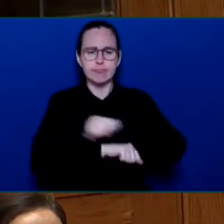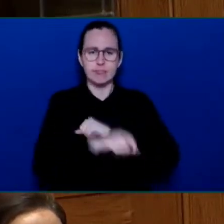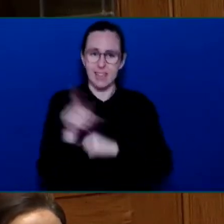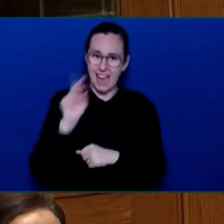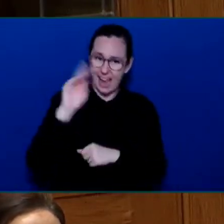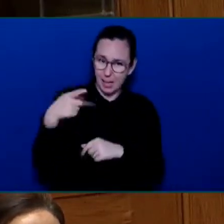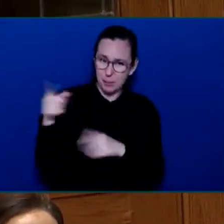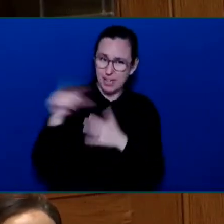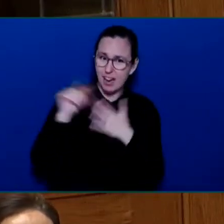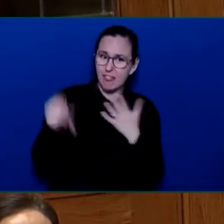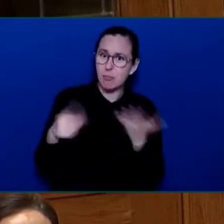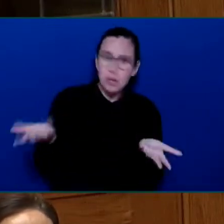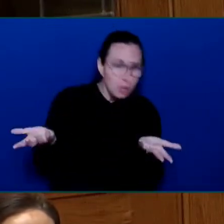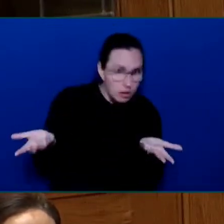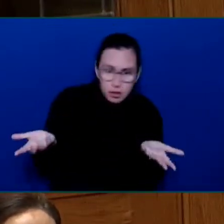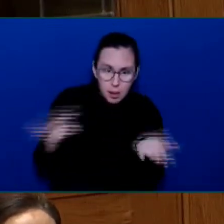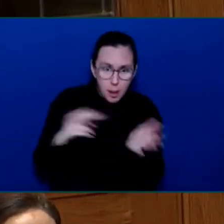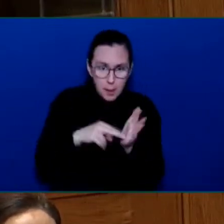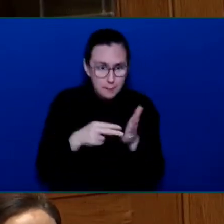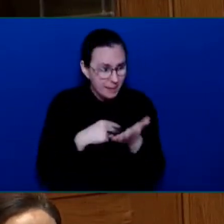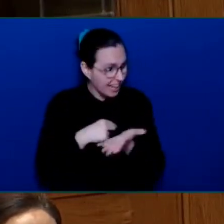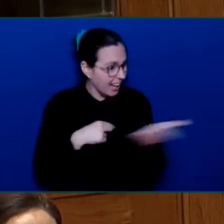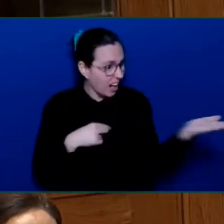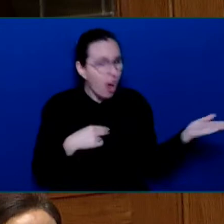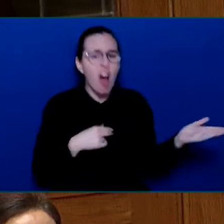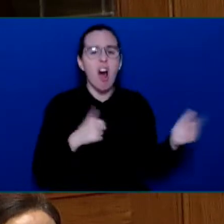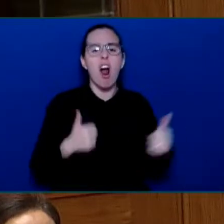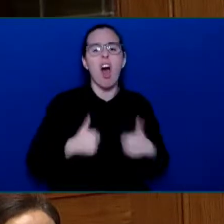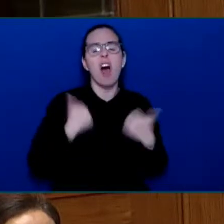Eastern Canadians are getting a badly needed break?